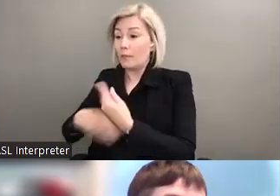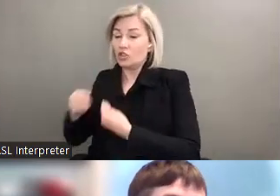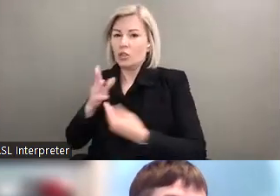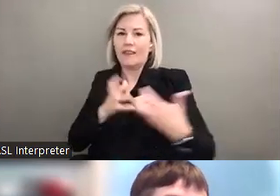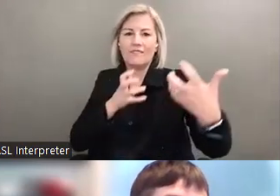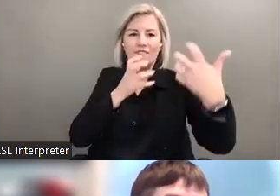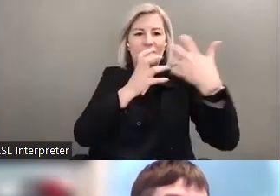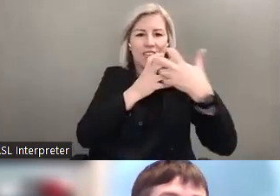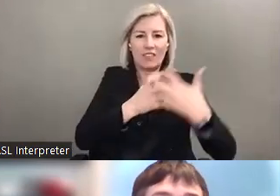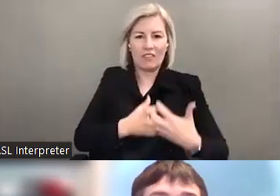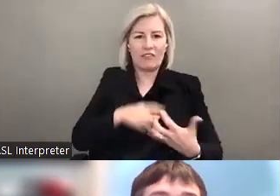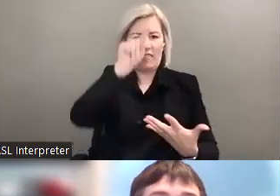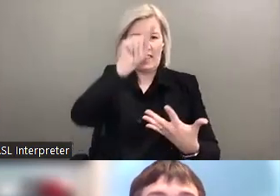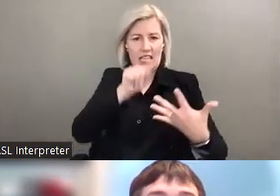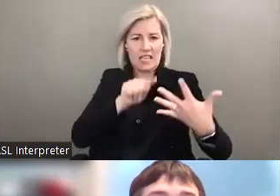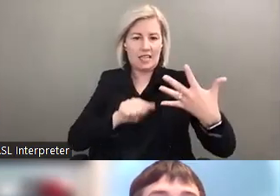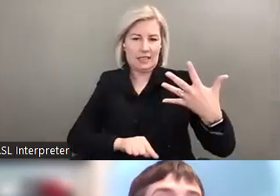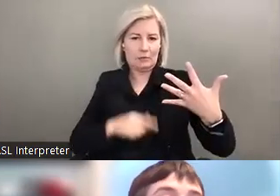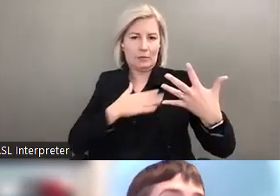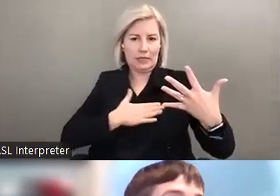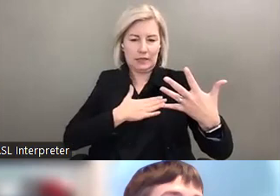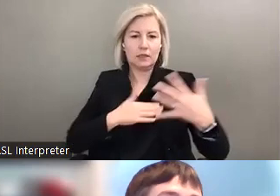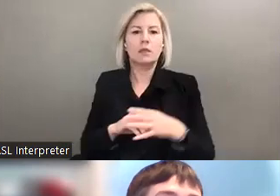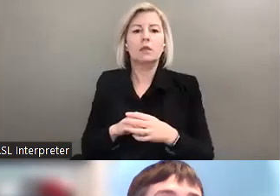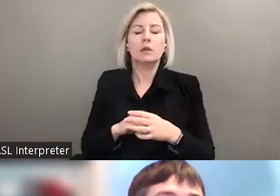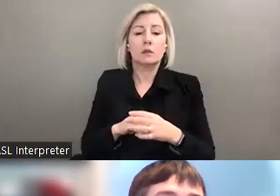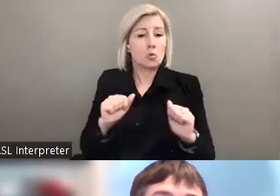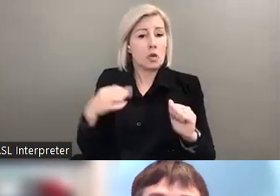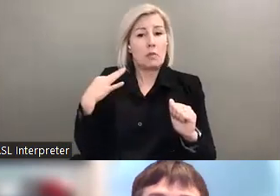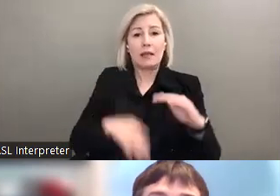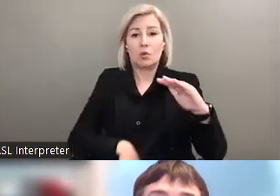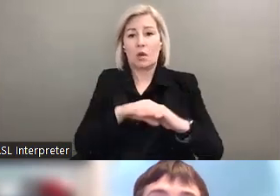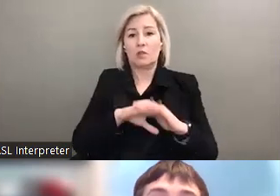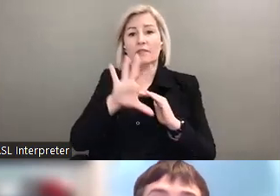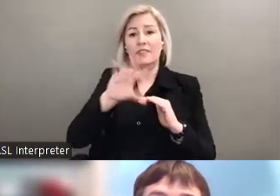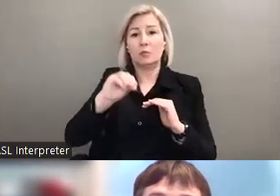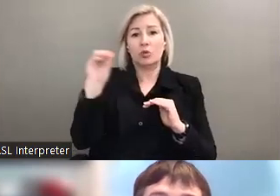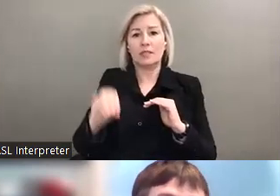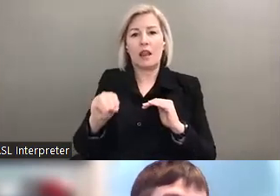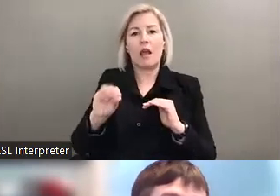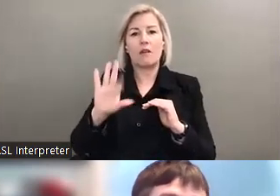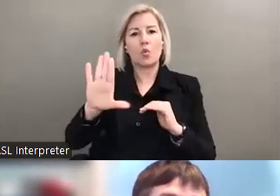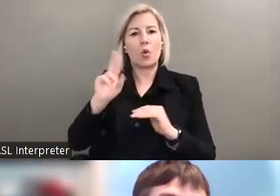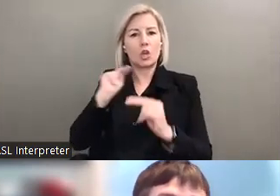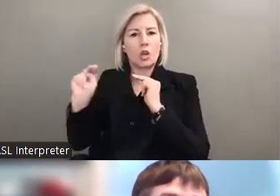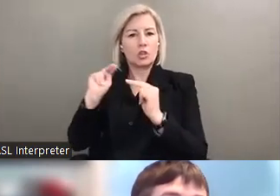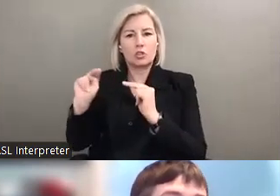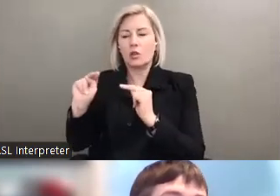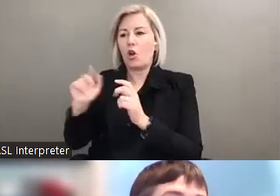we've outlined here. So to review, you can apply for up to 50% of your negotiated artist